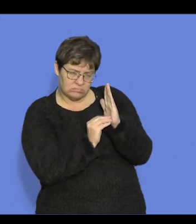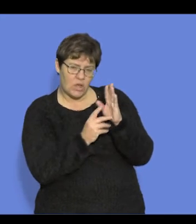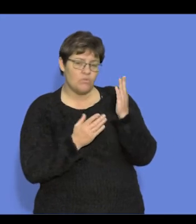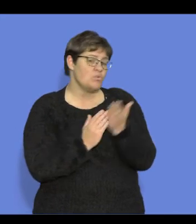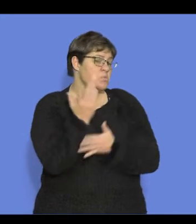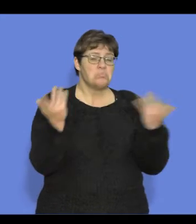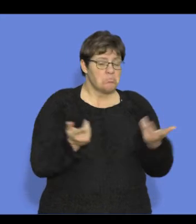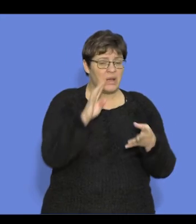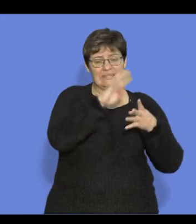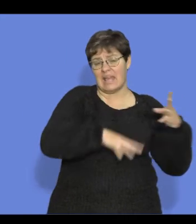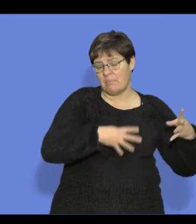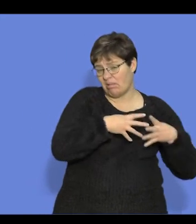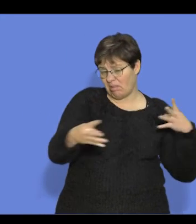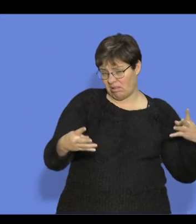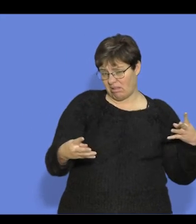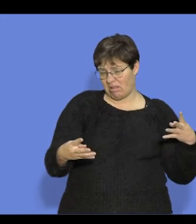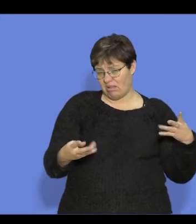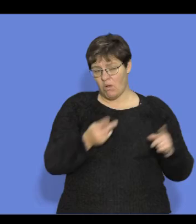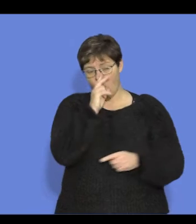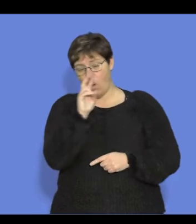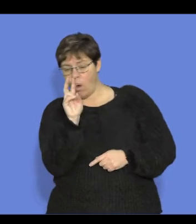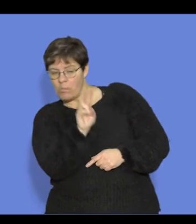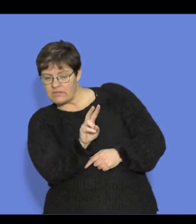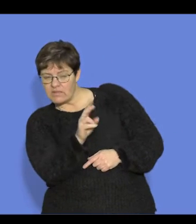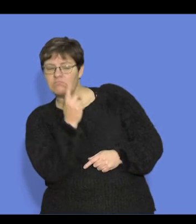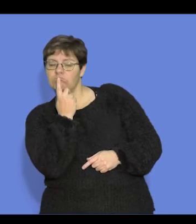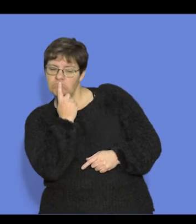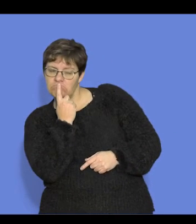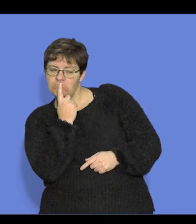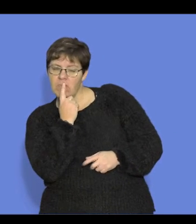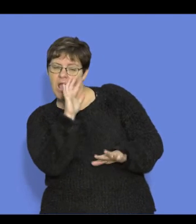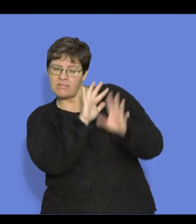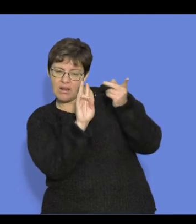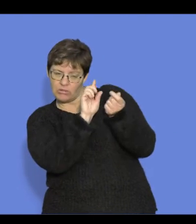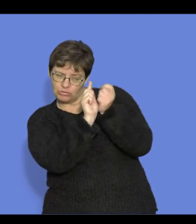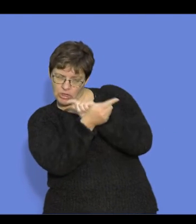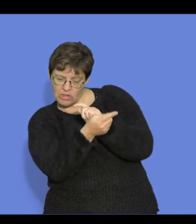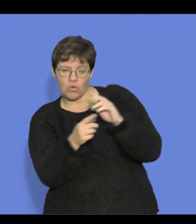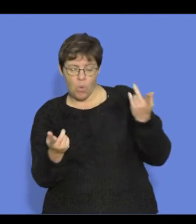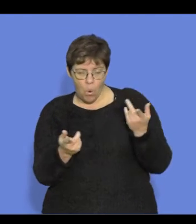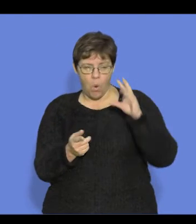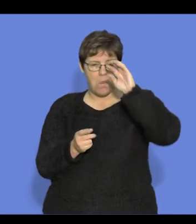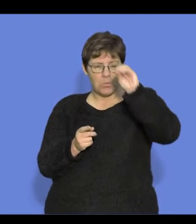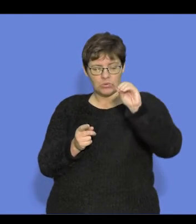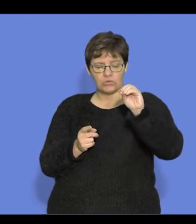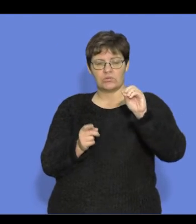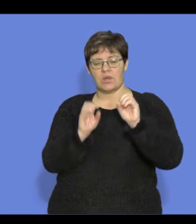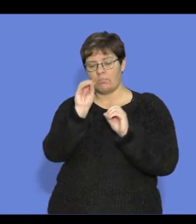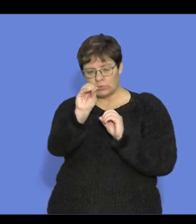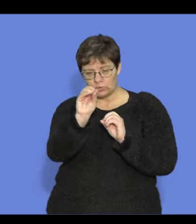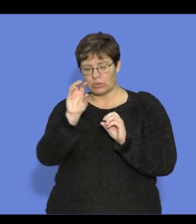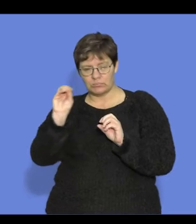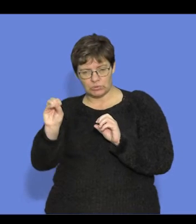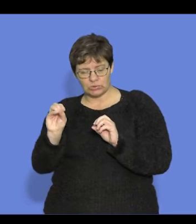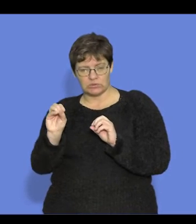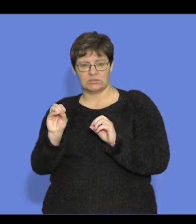results, which can be observations or measurements. And measurements